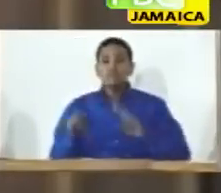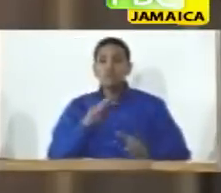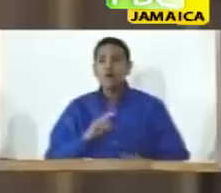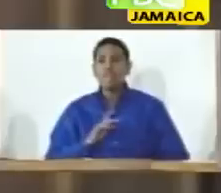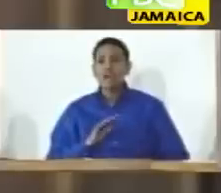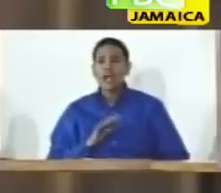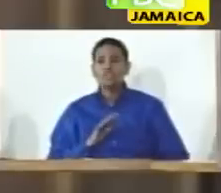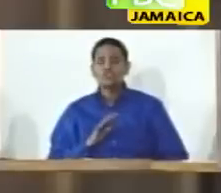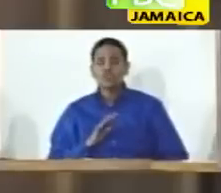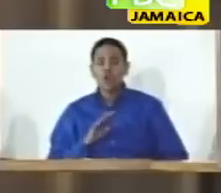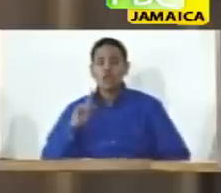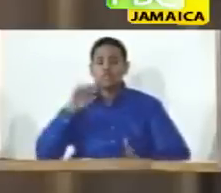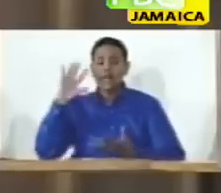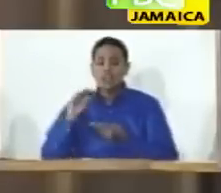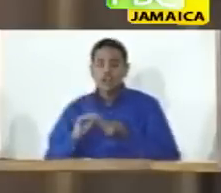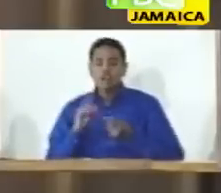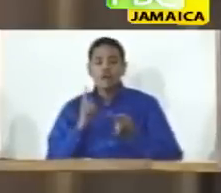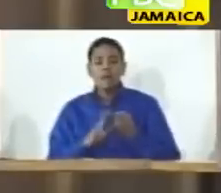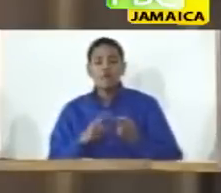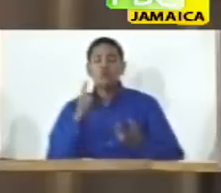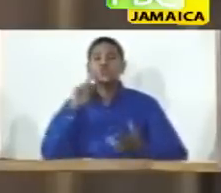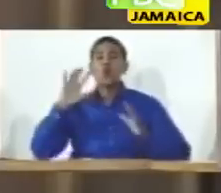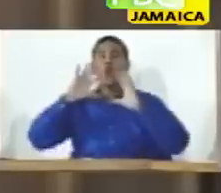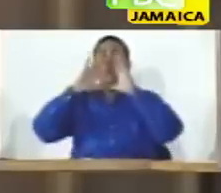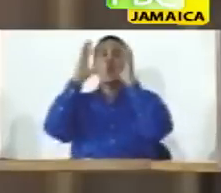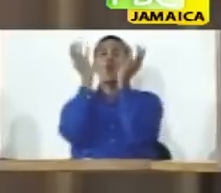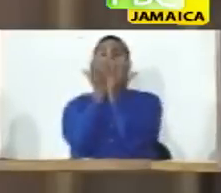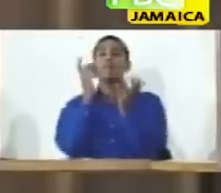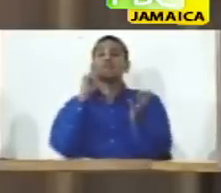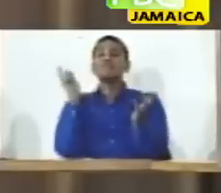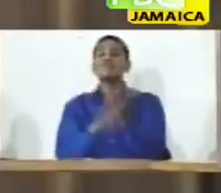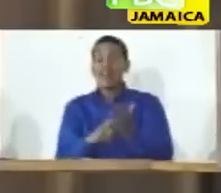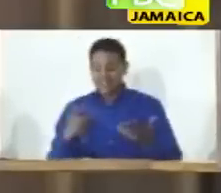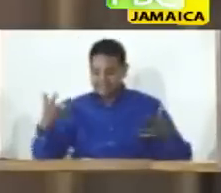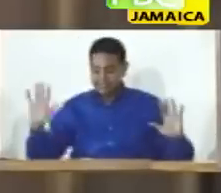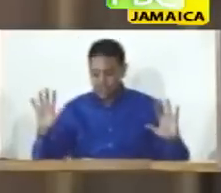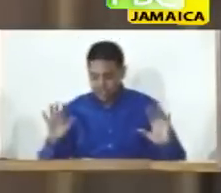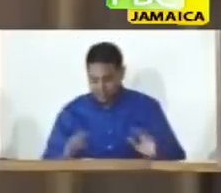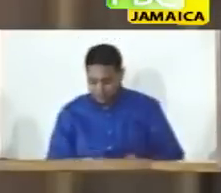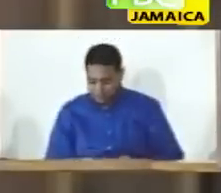extraordinary and have been globally recognized.